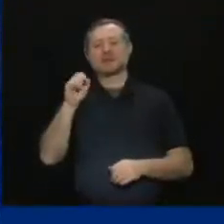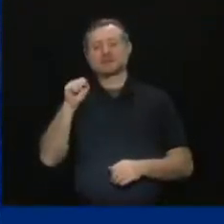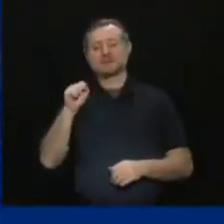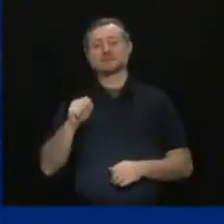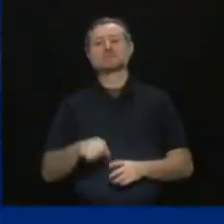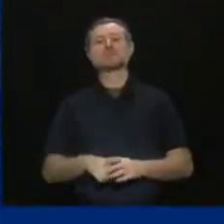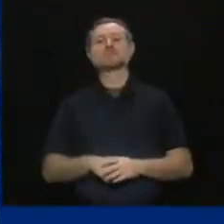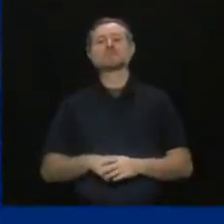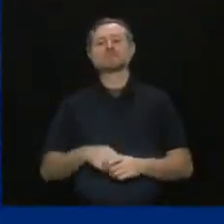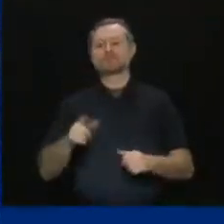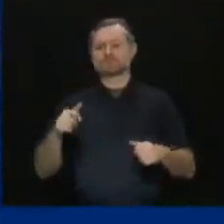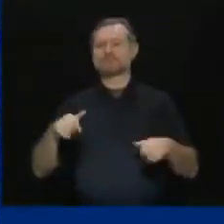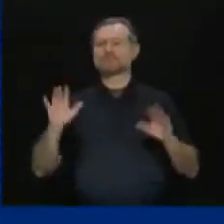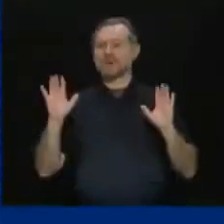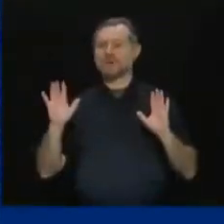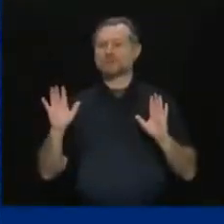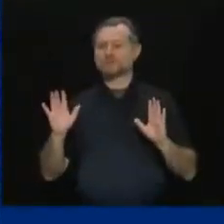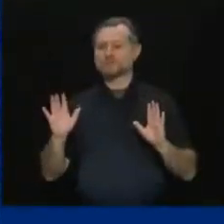acquiesced